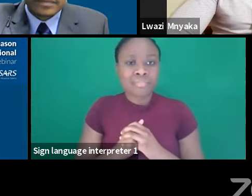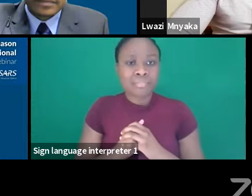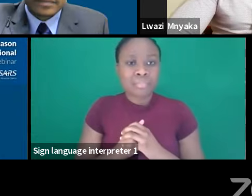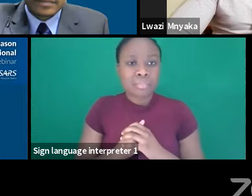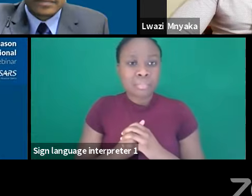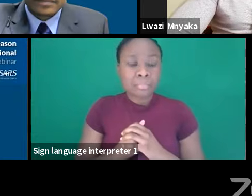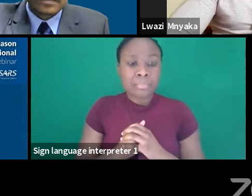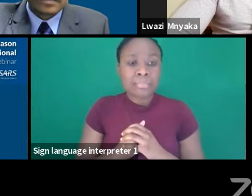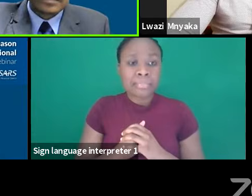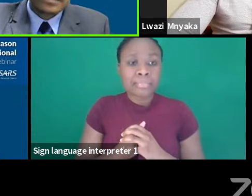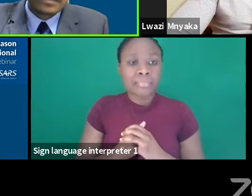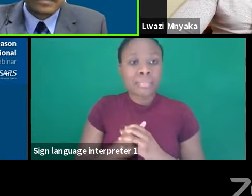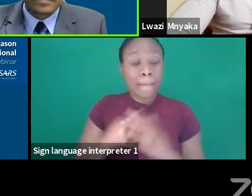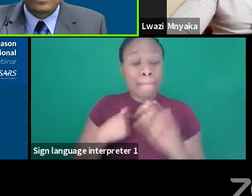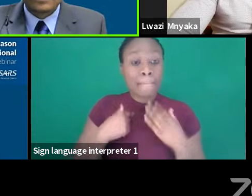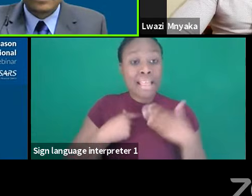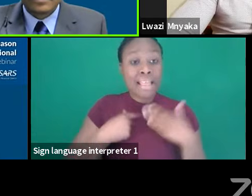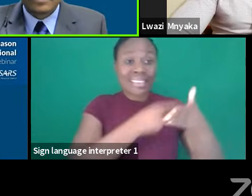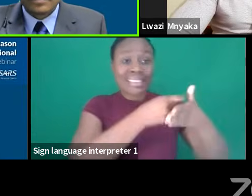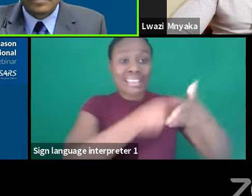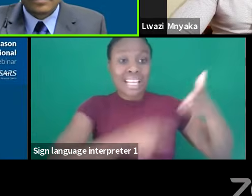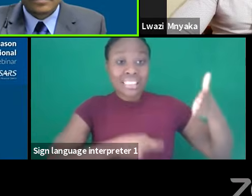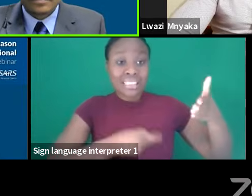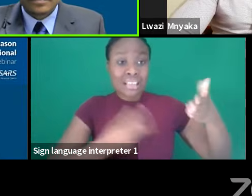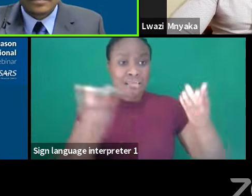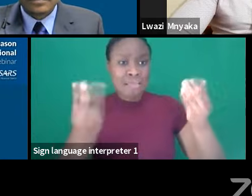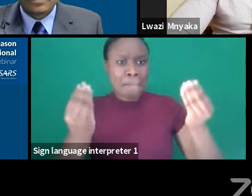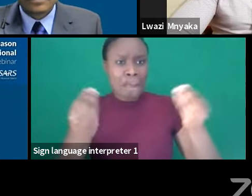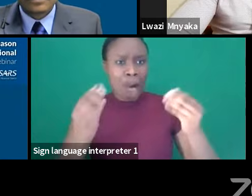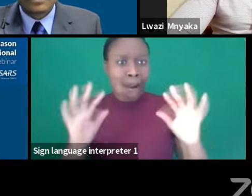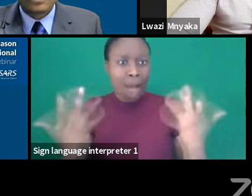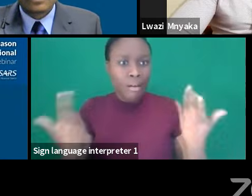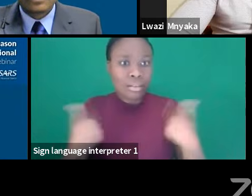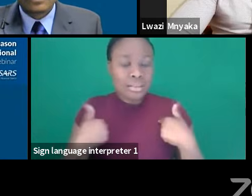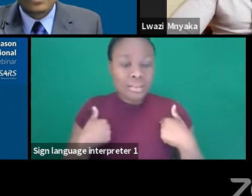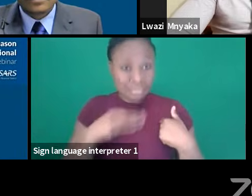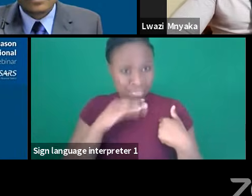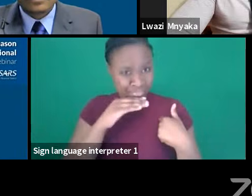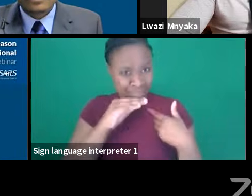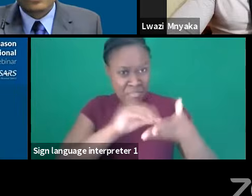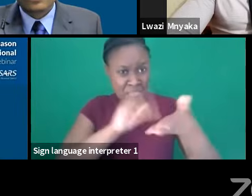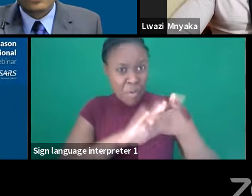not have a tax number? Lwazi, can you take us through?